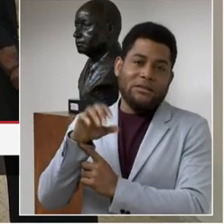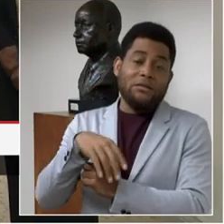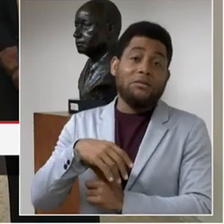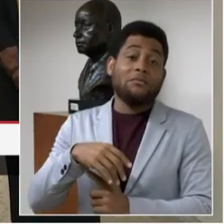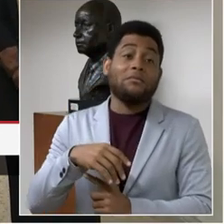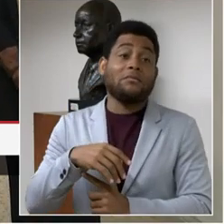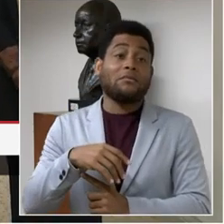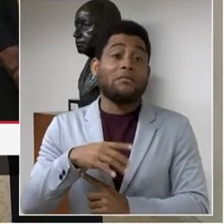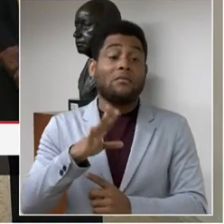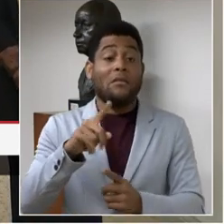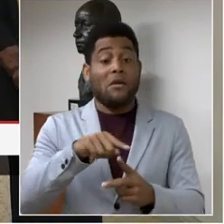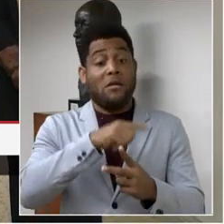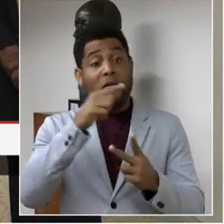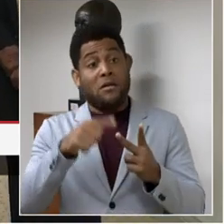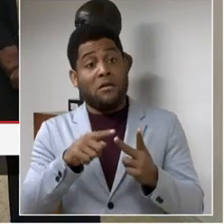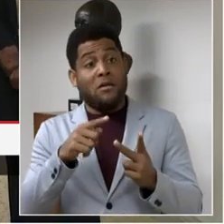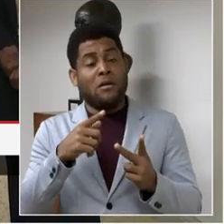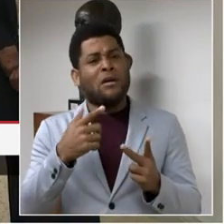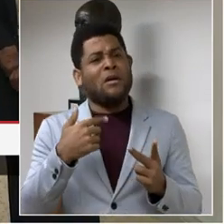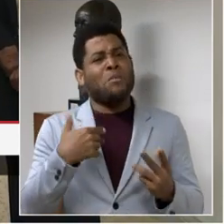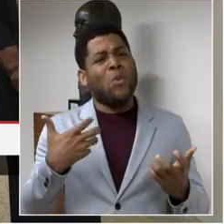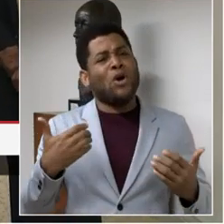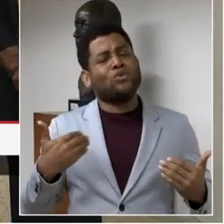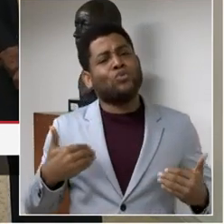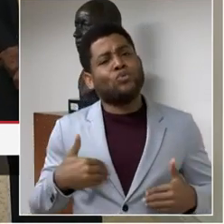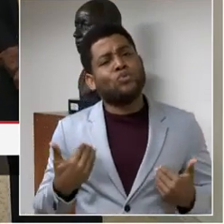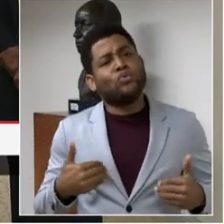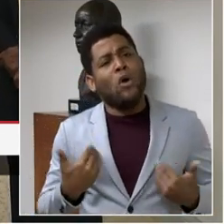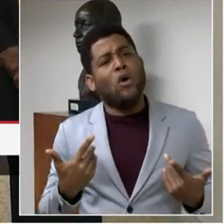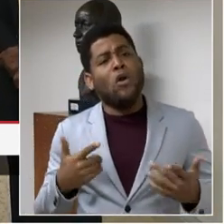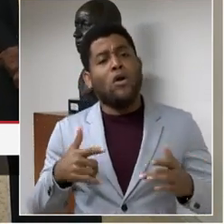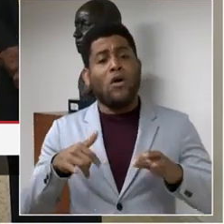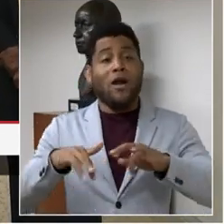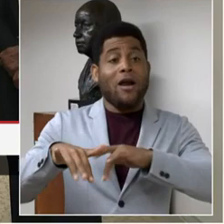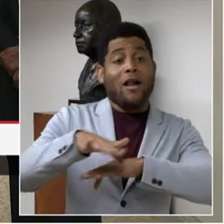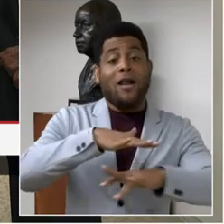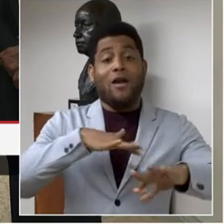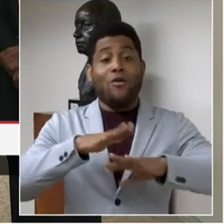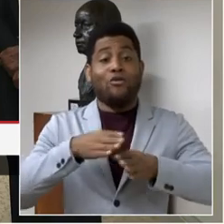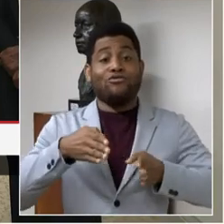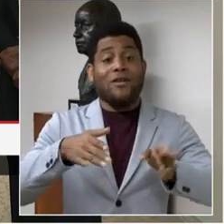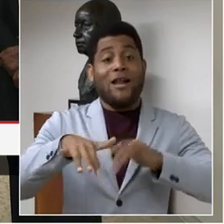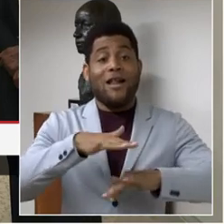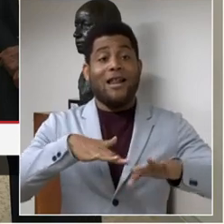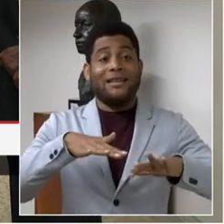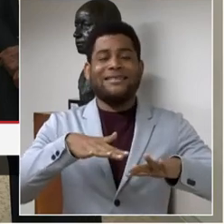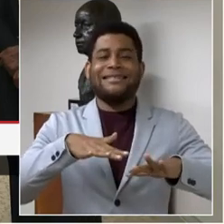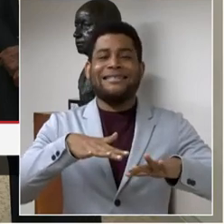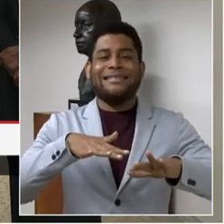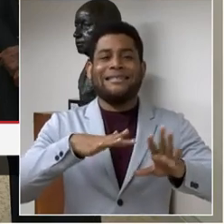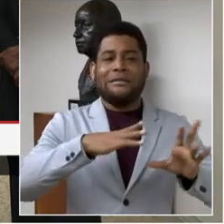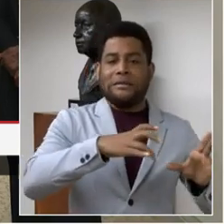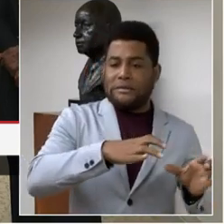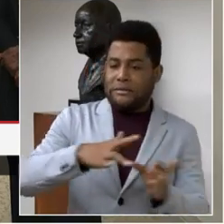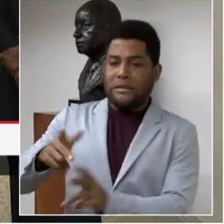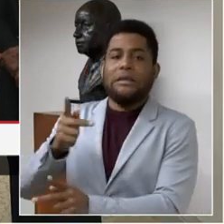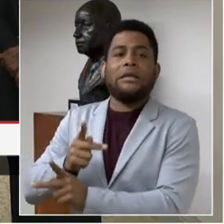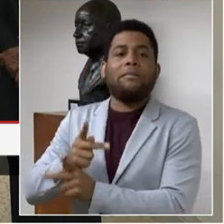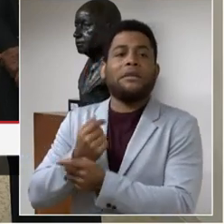engaging your counterparts, how do you plan on going about doing that? Well, it's underway, and you heard in the meeting that